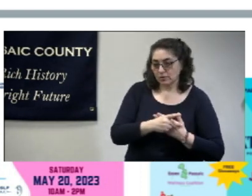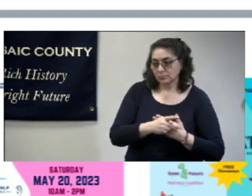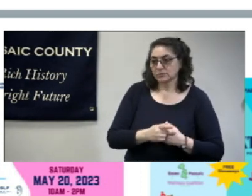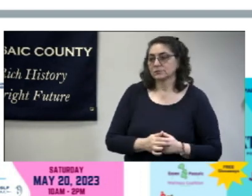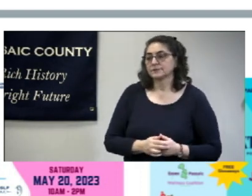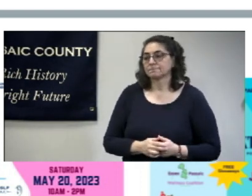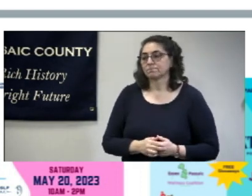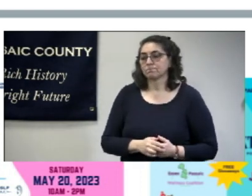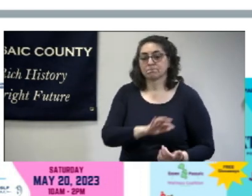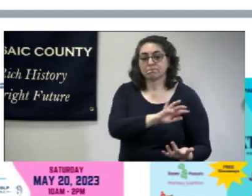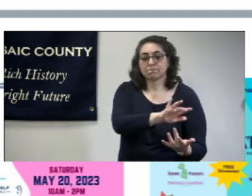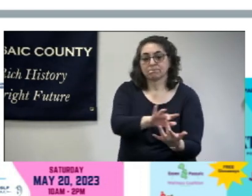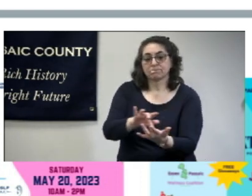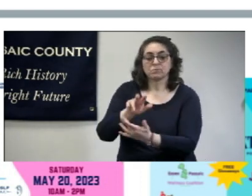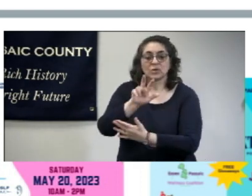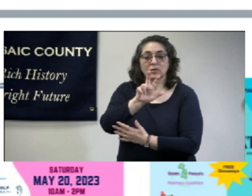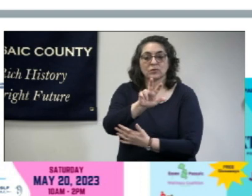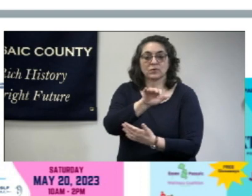reach